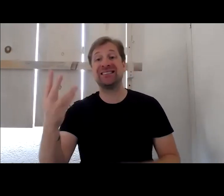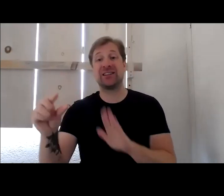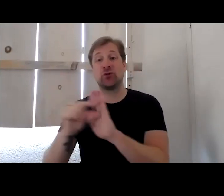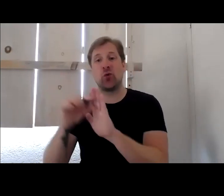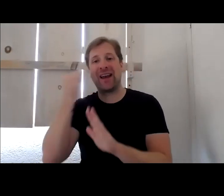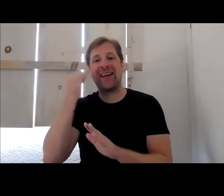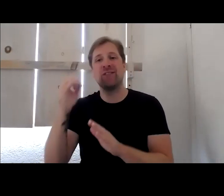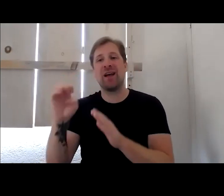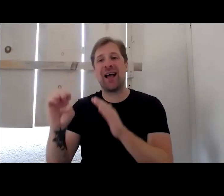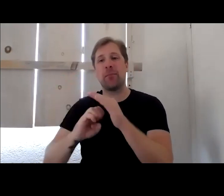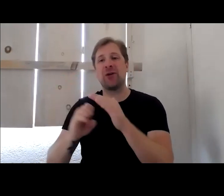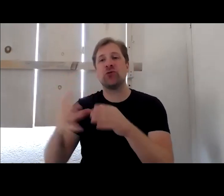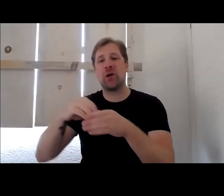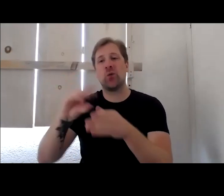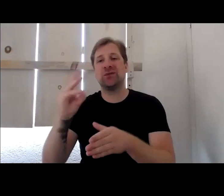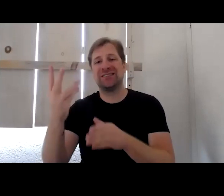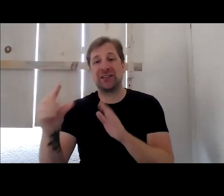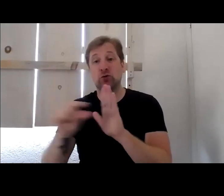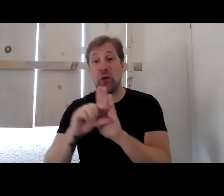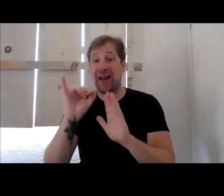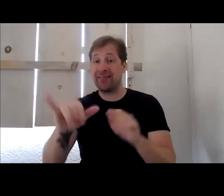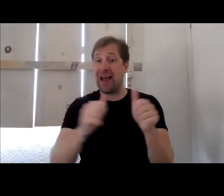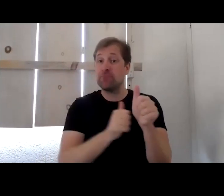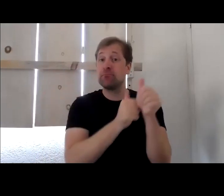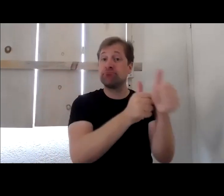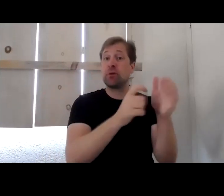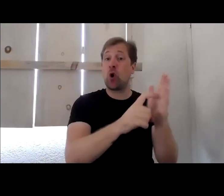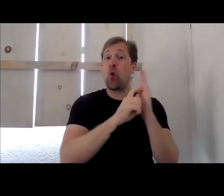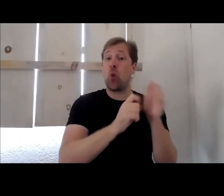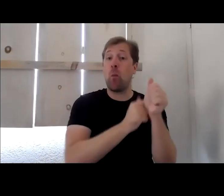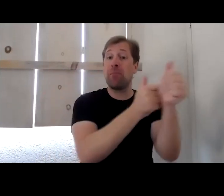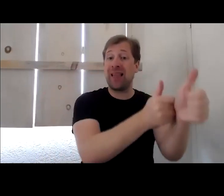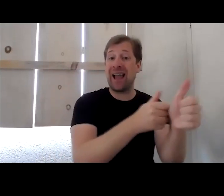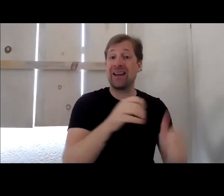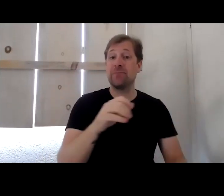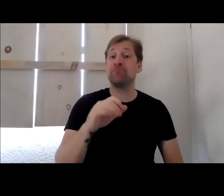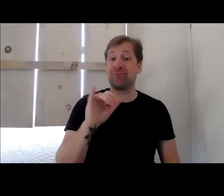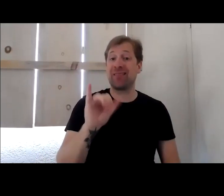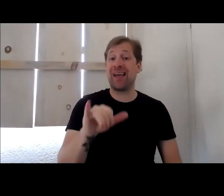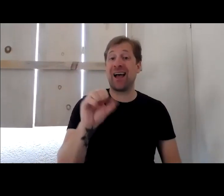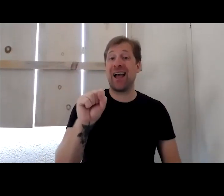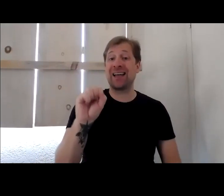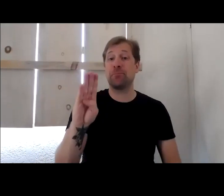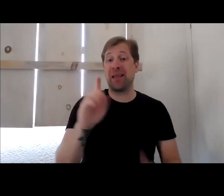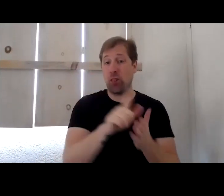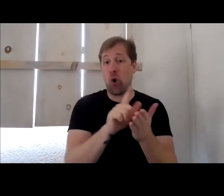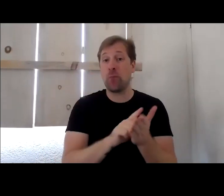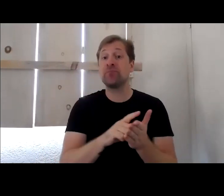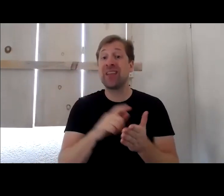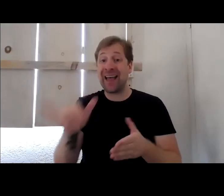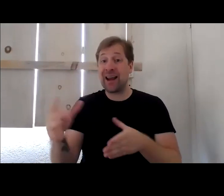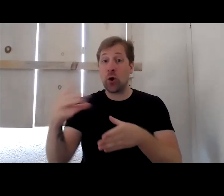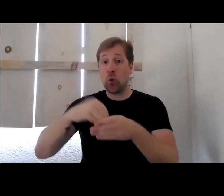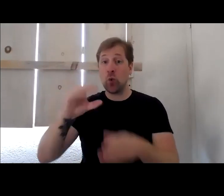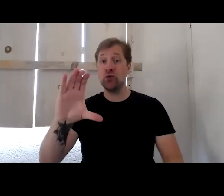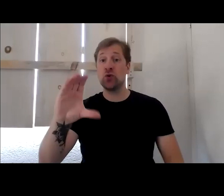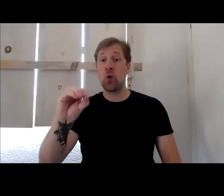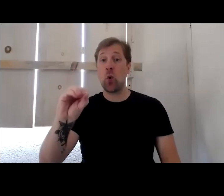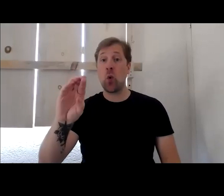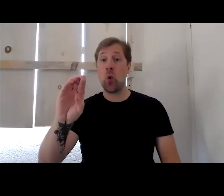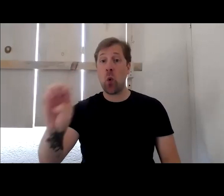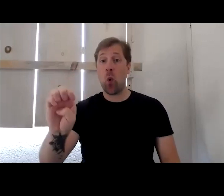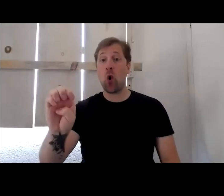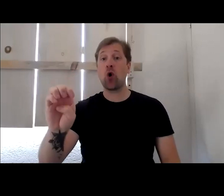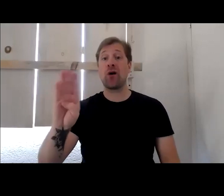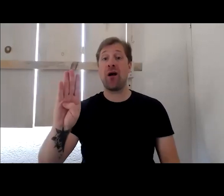grade. And again, this is compliant with SB 98. The elementary courses include core blocks with a combination of